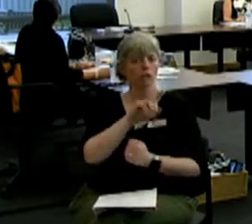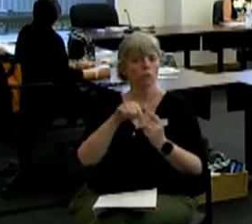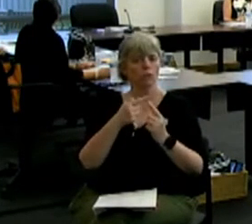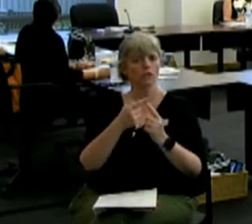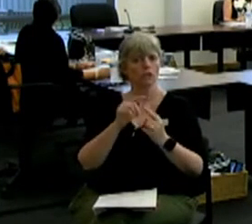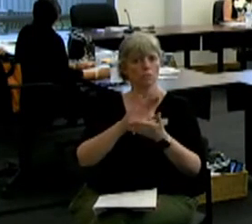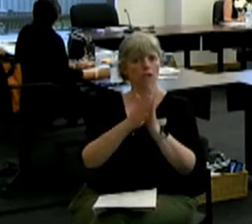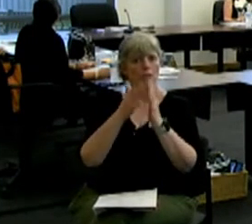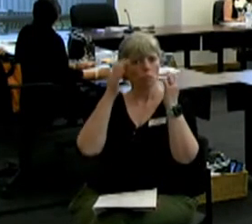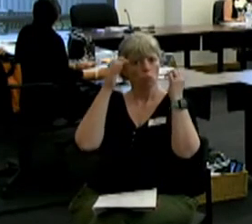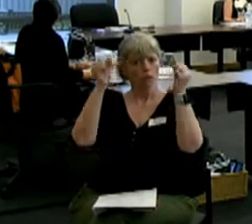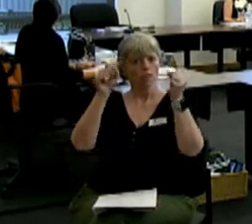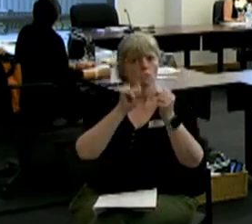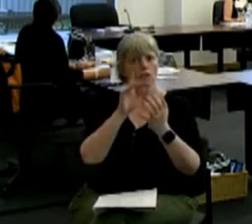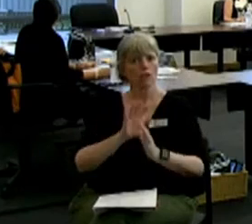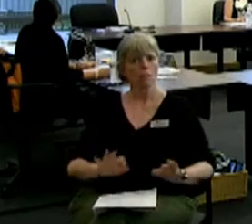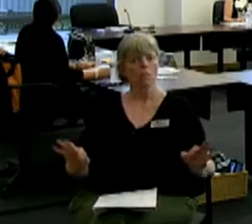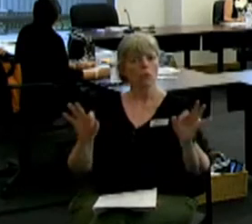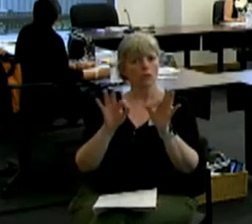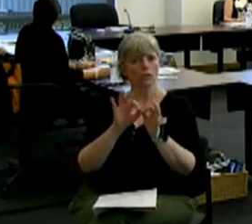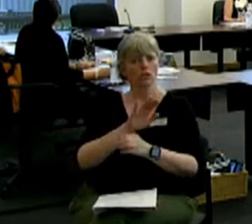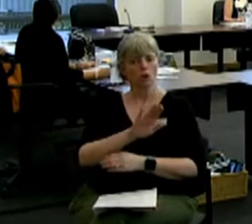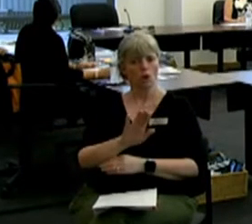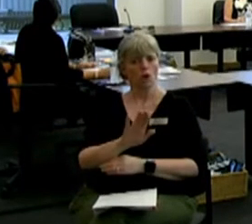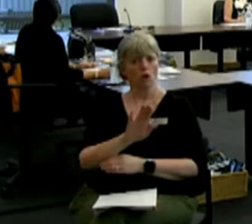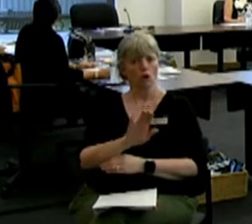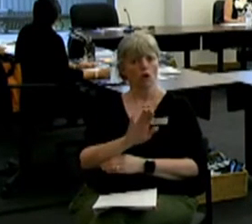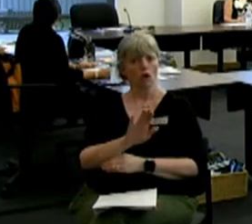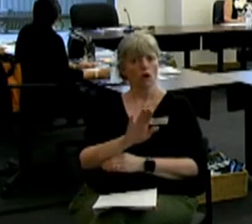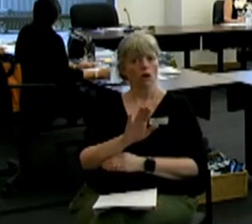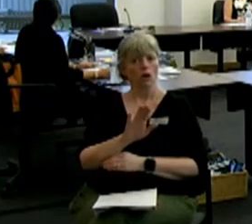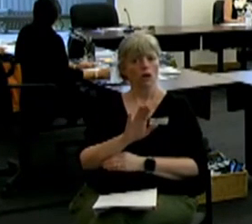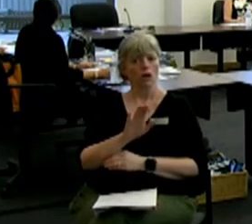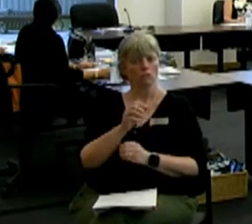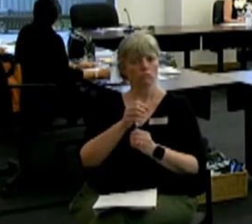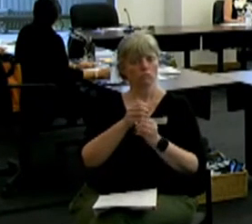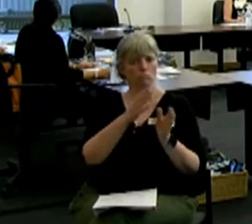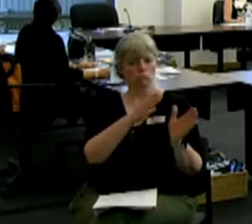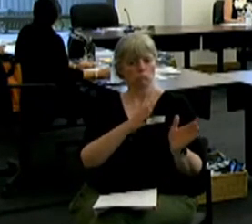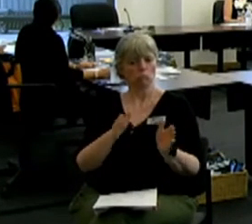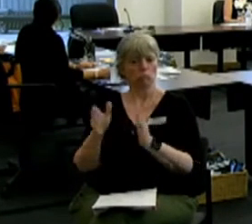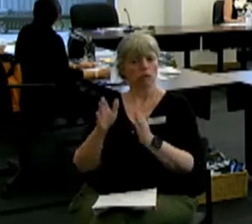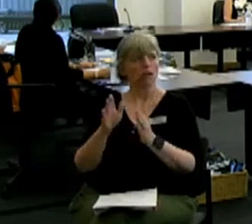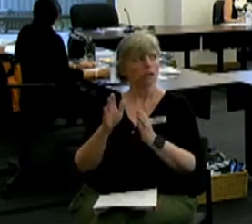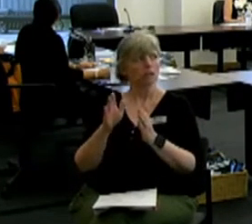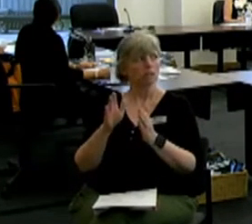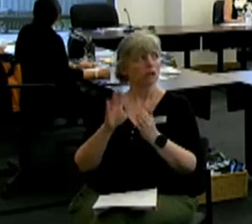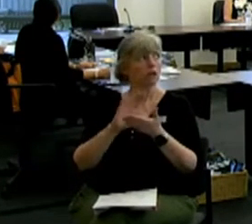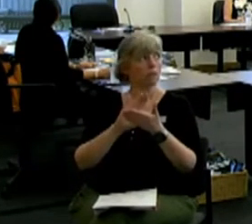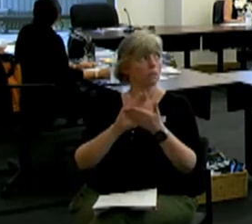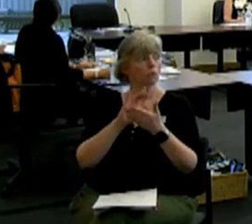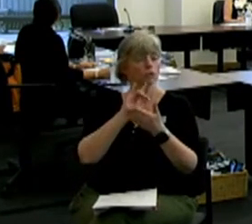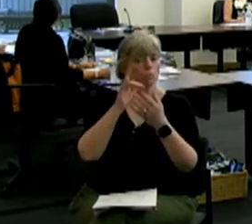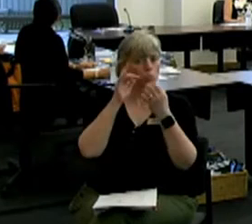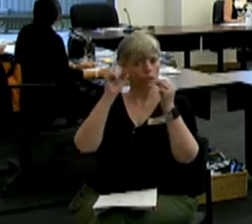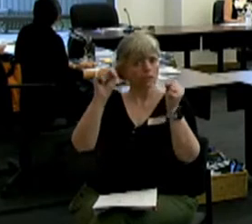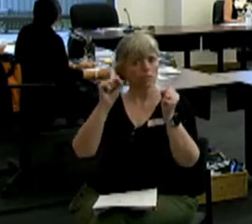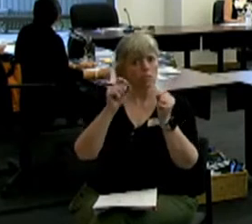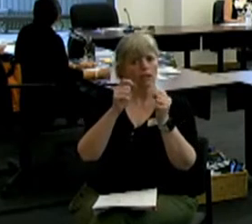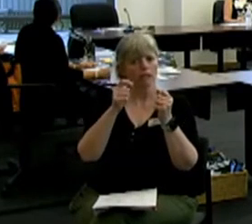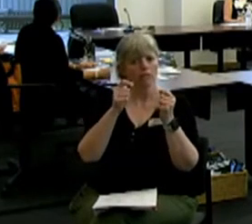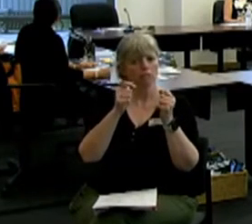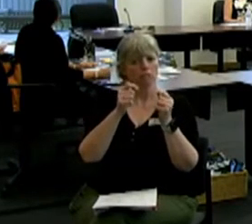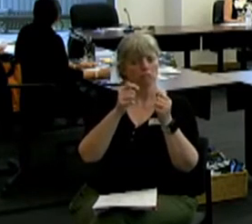became president. It was really important for her to have not only strategic community engagement for the president, but to really align